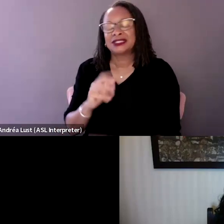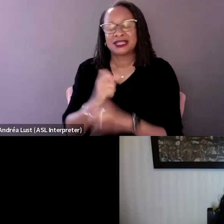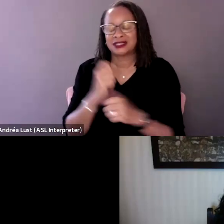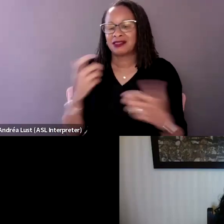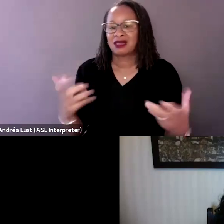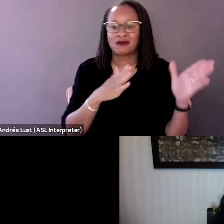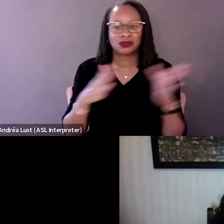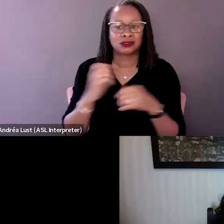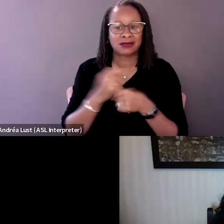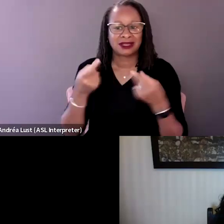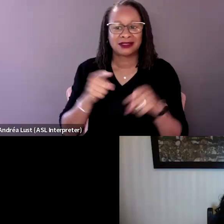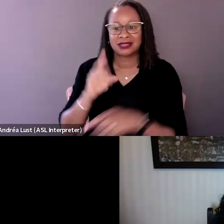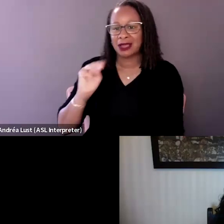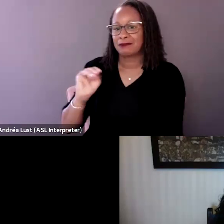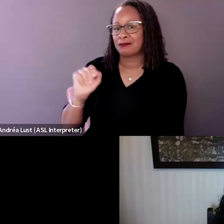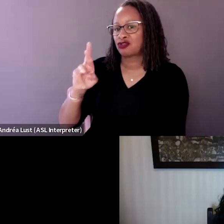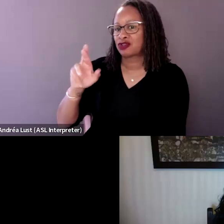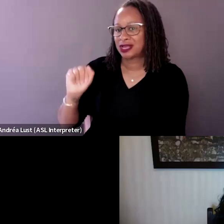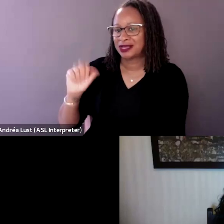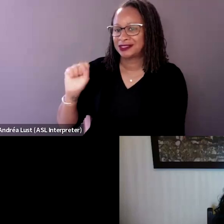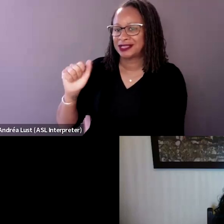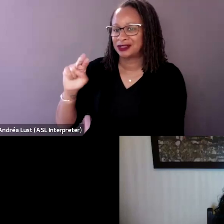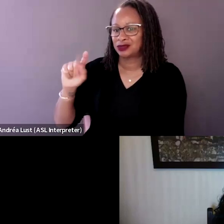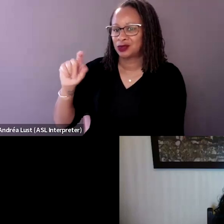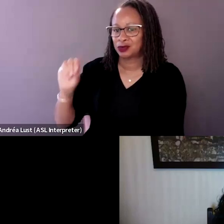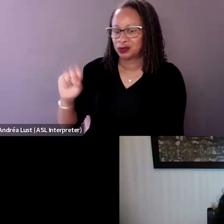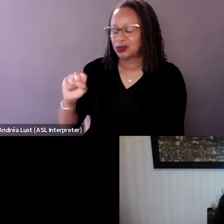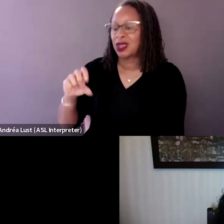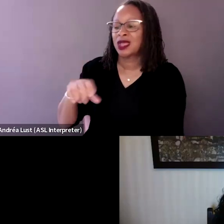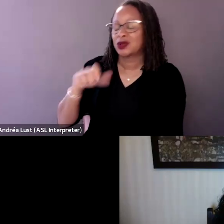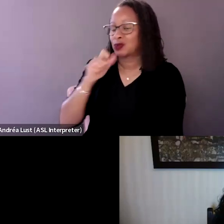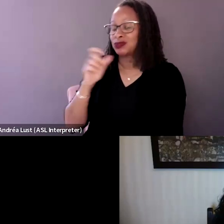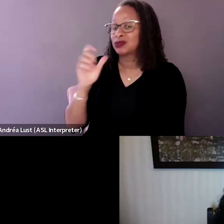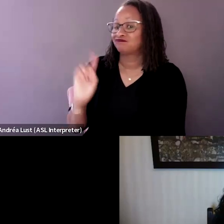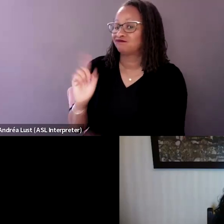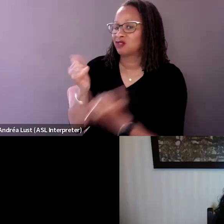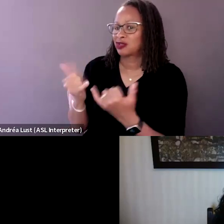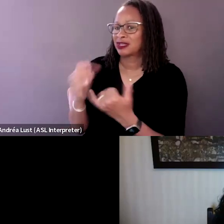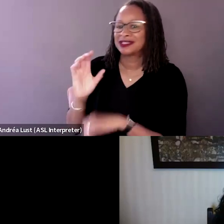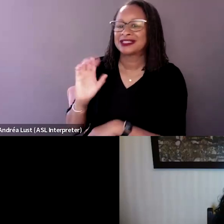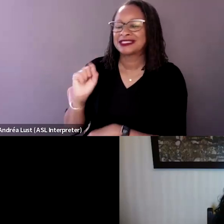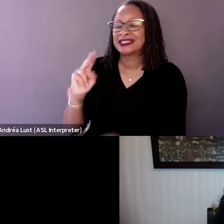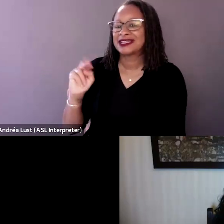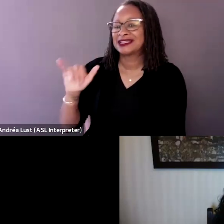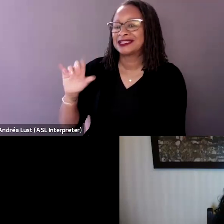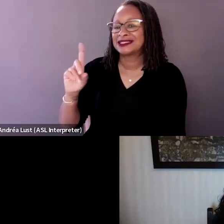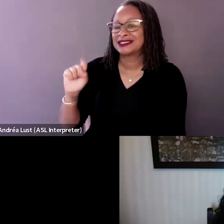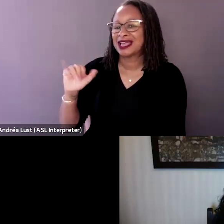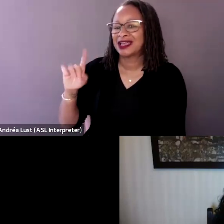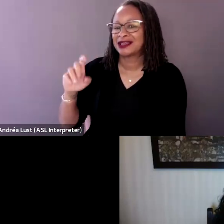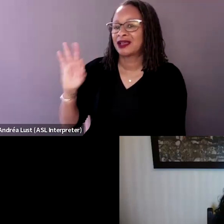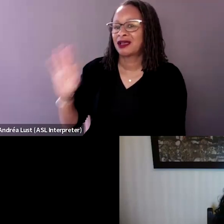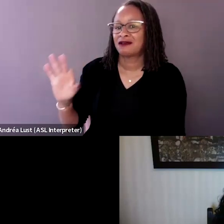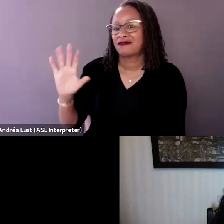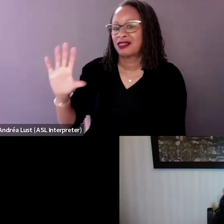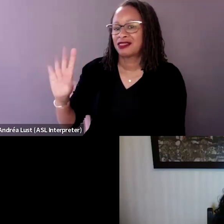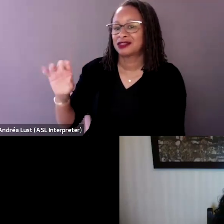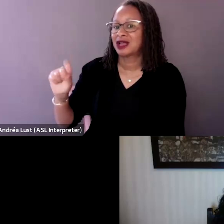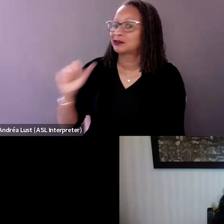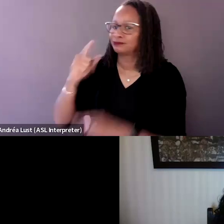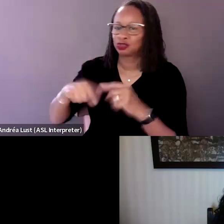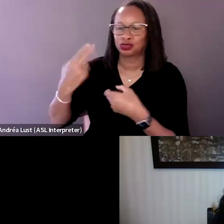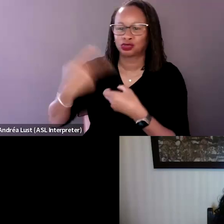Maria Santos, who is currently at Sunnyside of the Dock, so couldn't join us today, but was really the motor behind